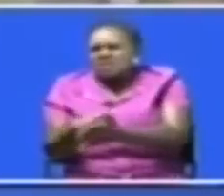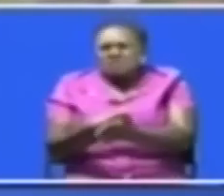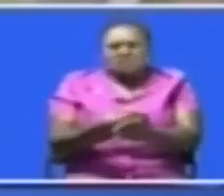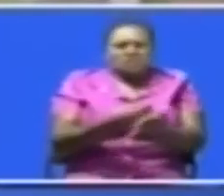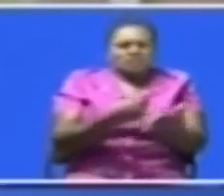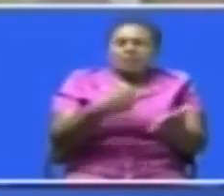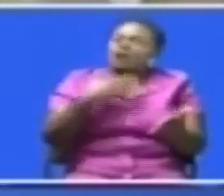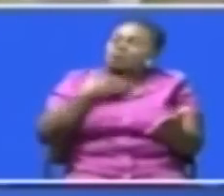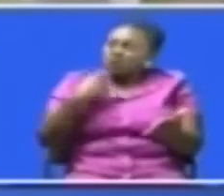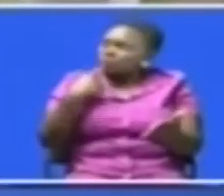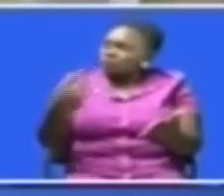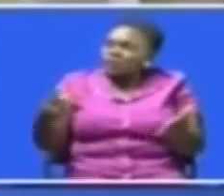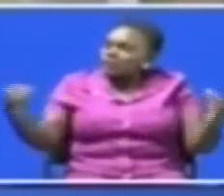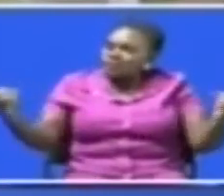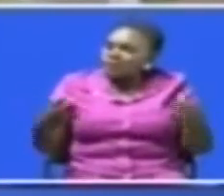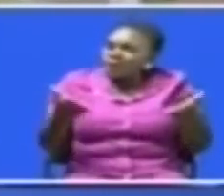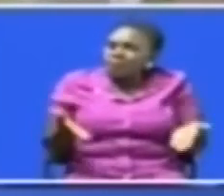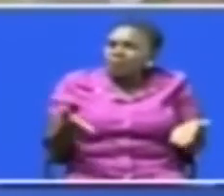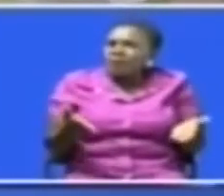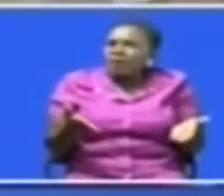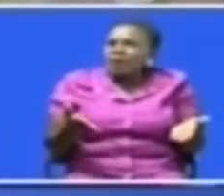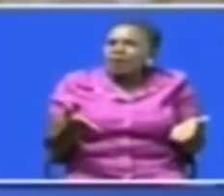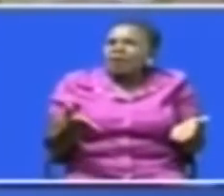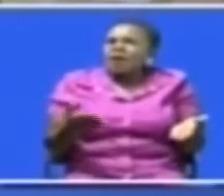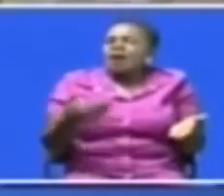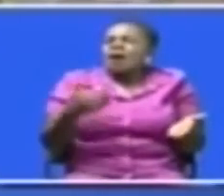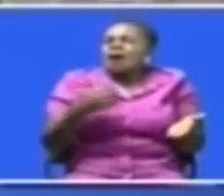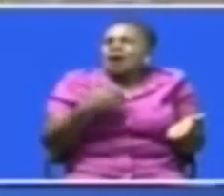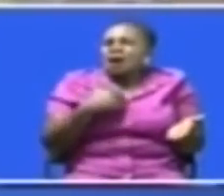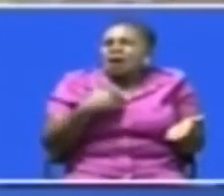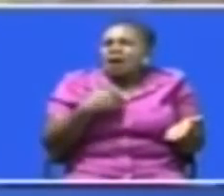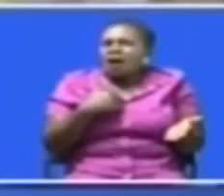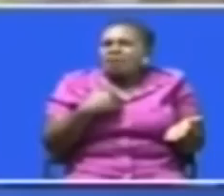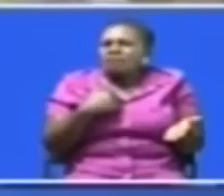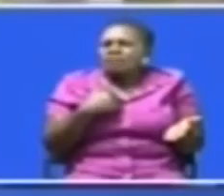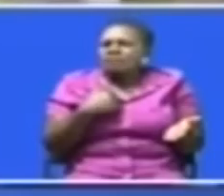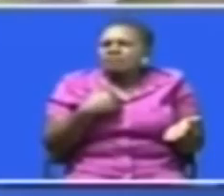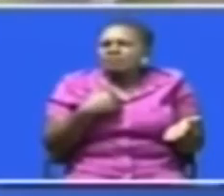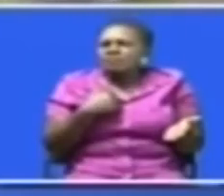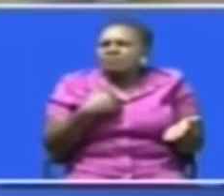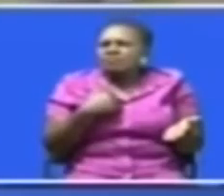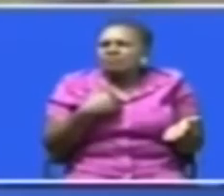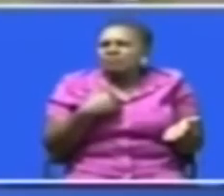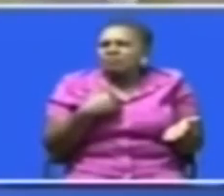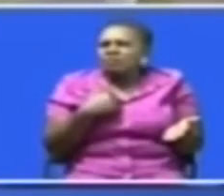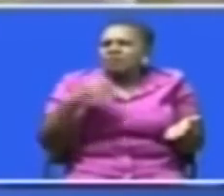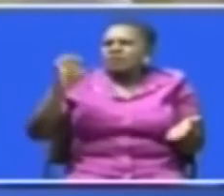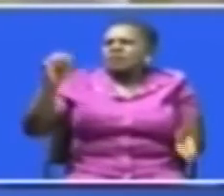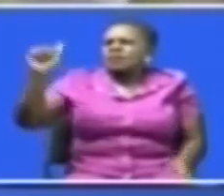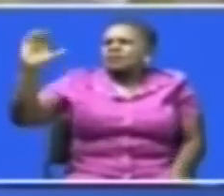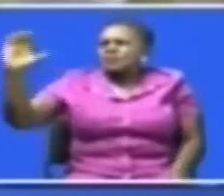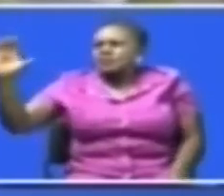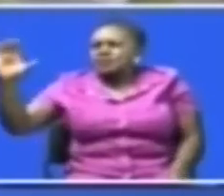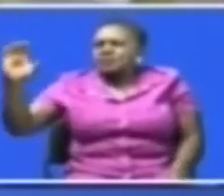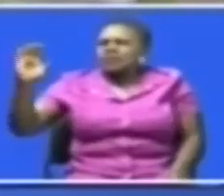I want to be very clear. We have very credible institutions in this country. We have PSEC, we